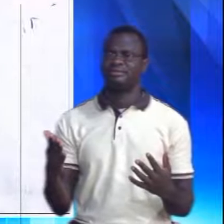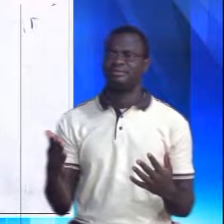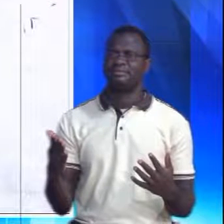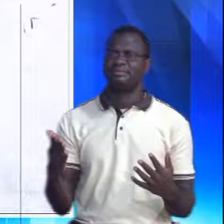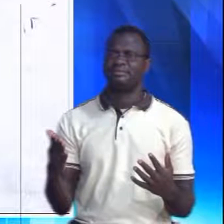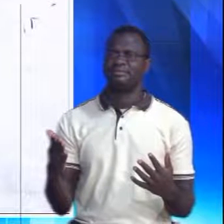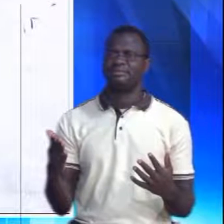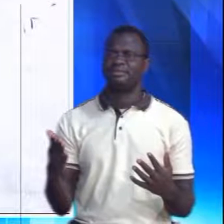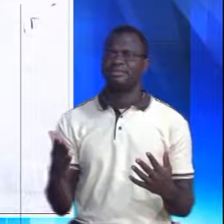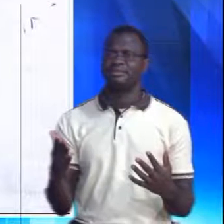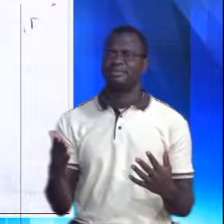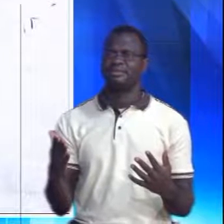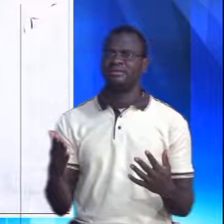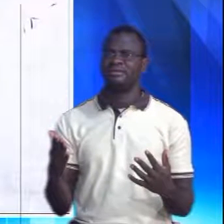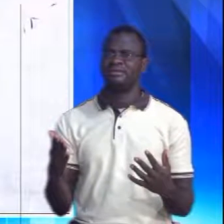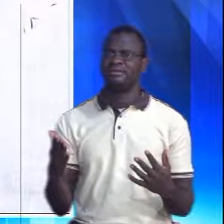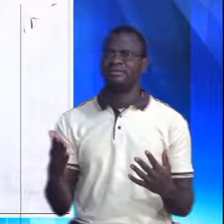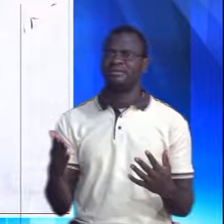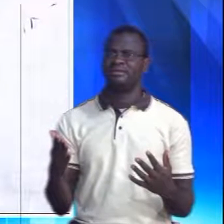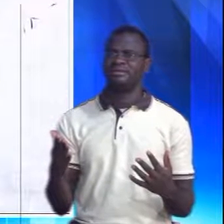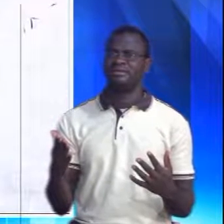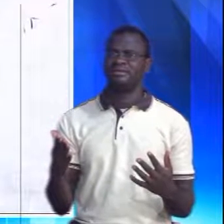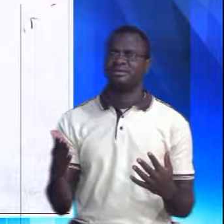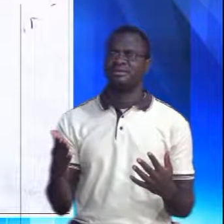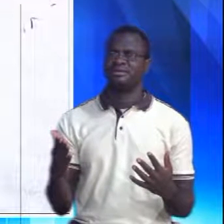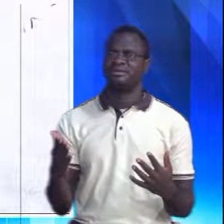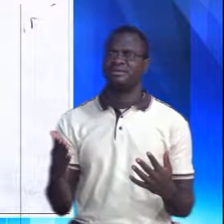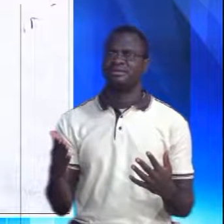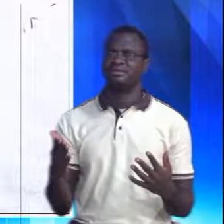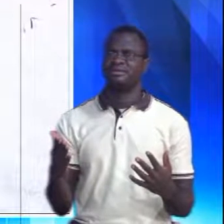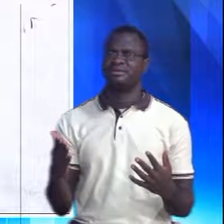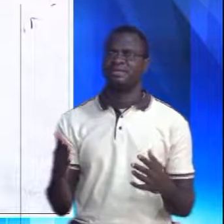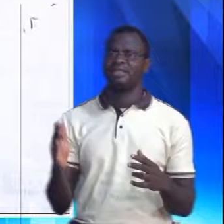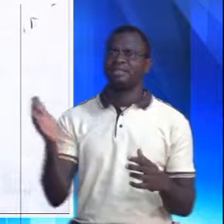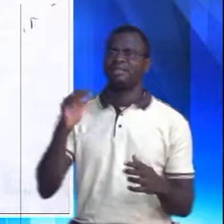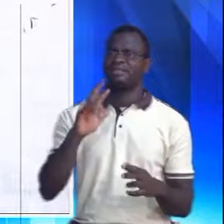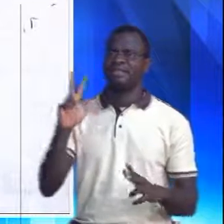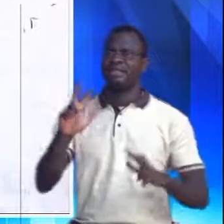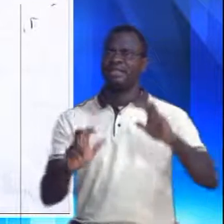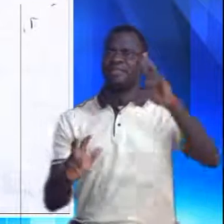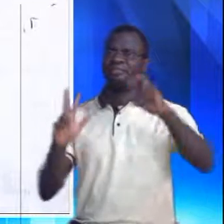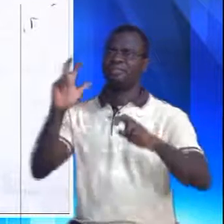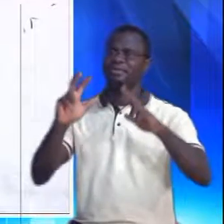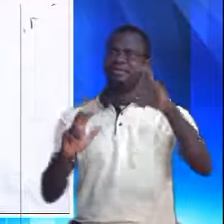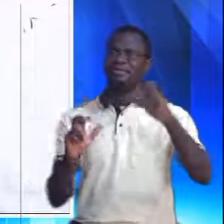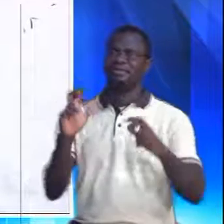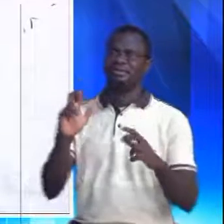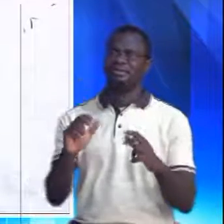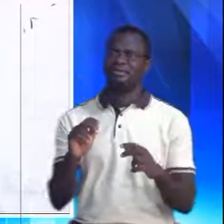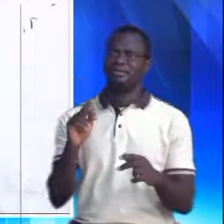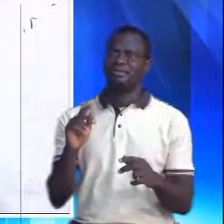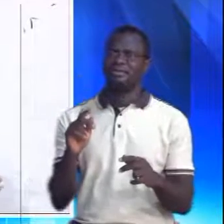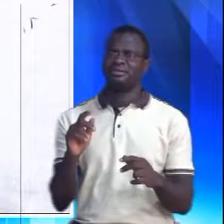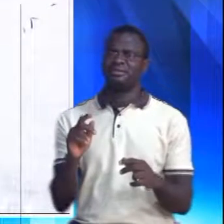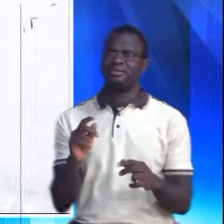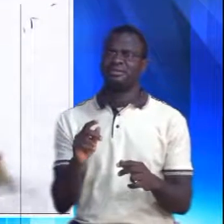in the country. But because that part of the country is having that insurgents, many citizens were deprived of their rights.